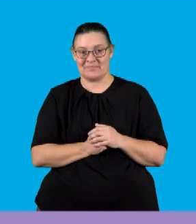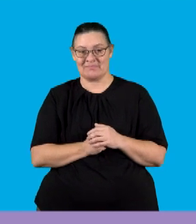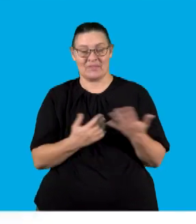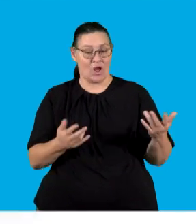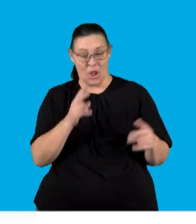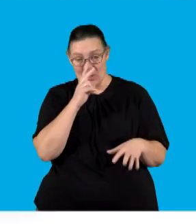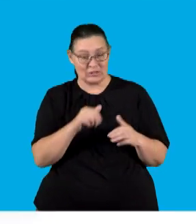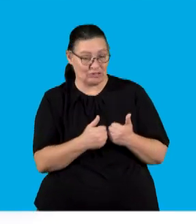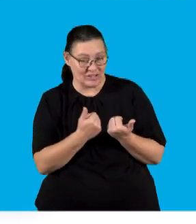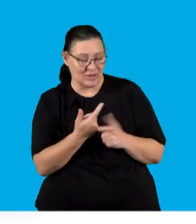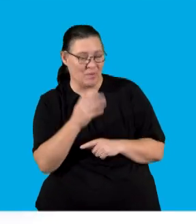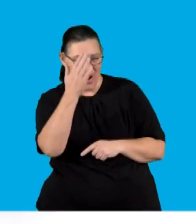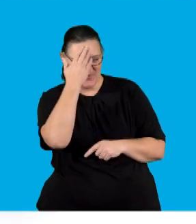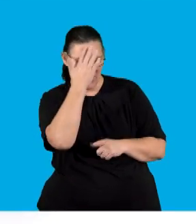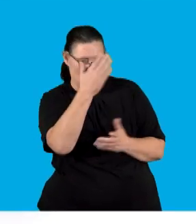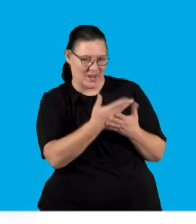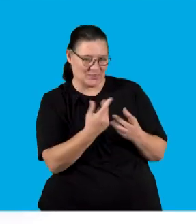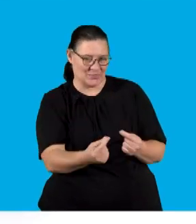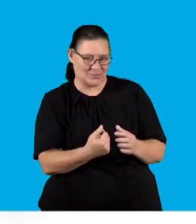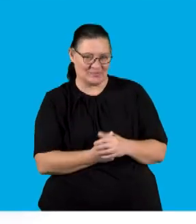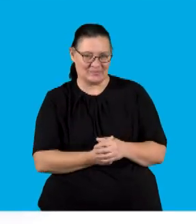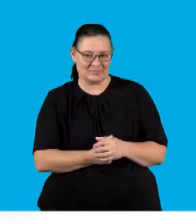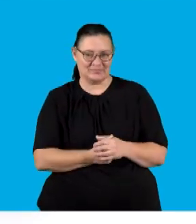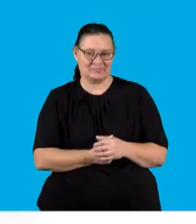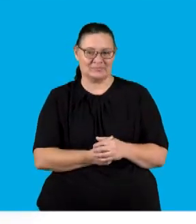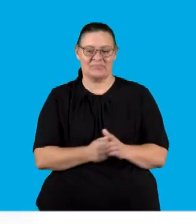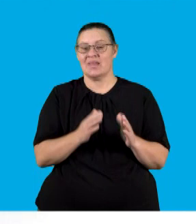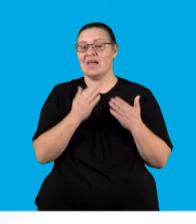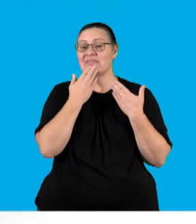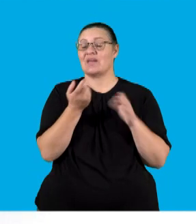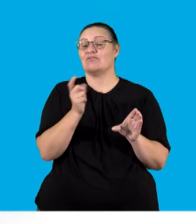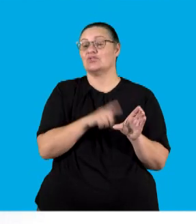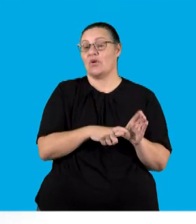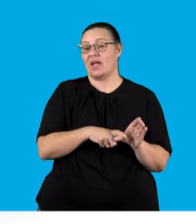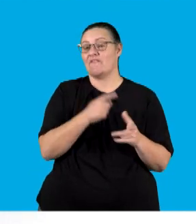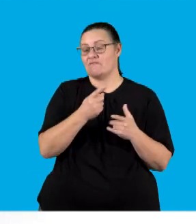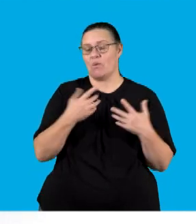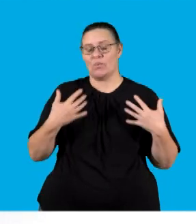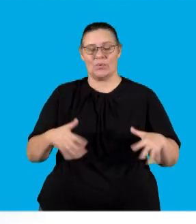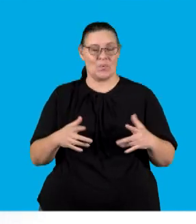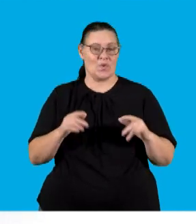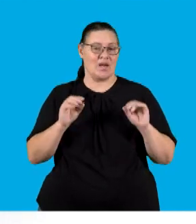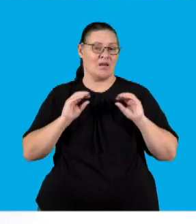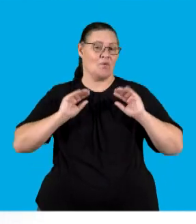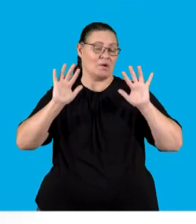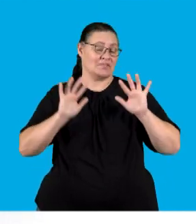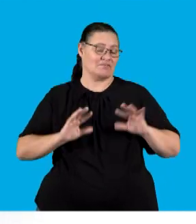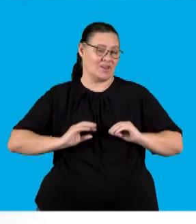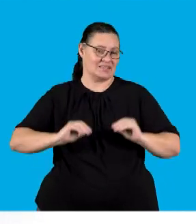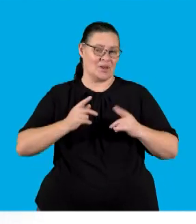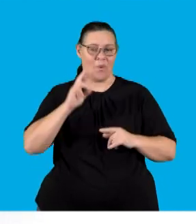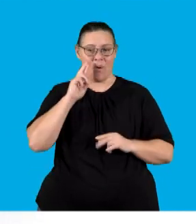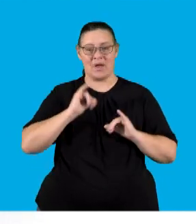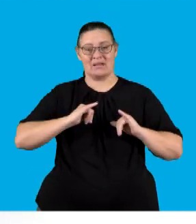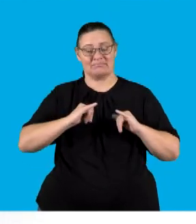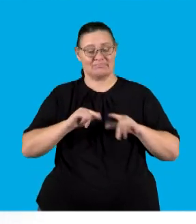above. It looks like a challenge, but I know you can do it. Thank you for joining us for this wonderful lesson. I